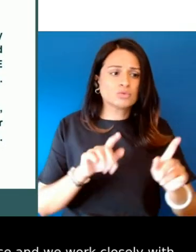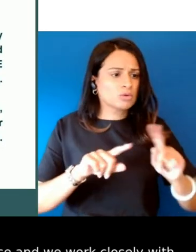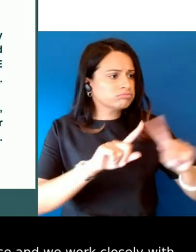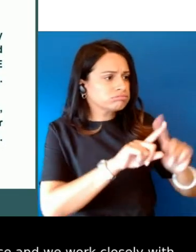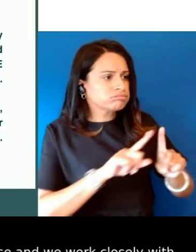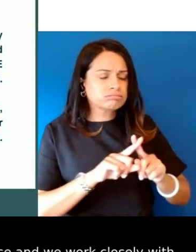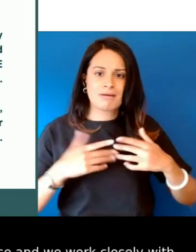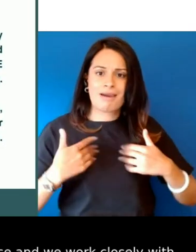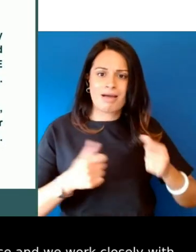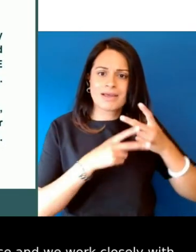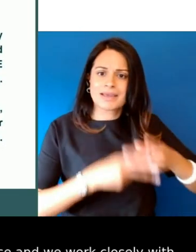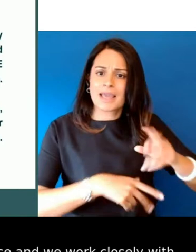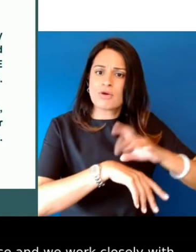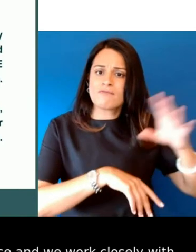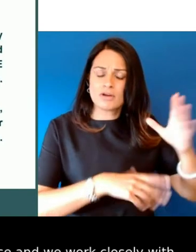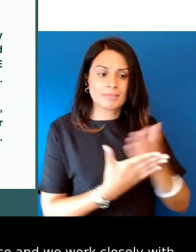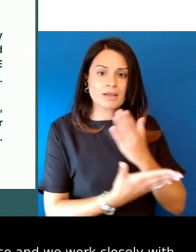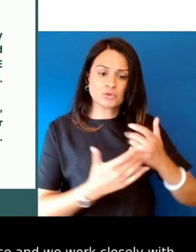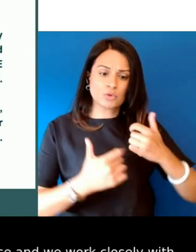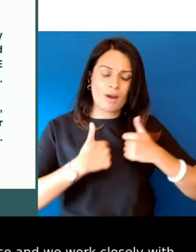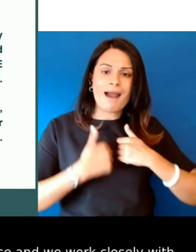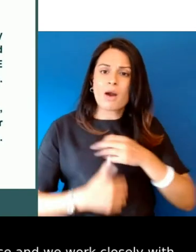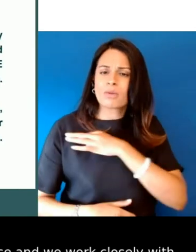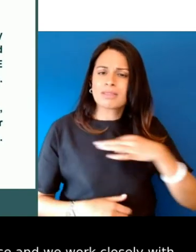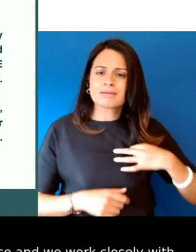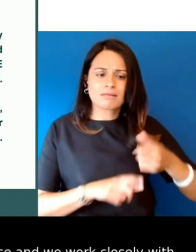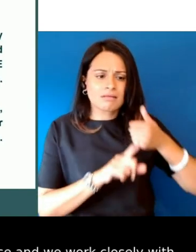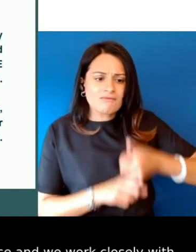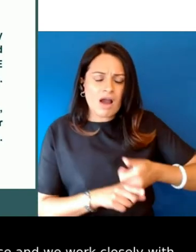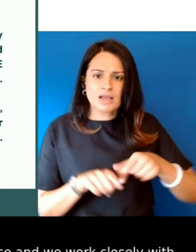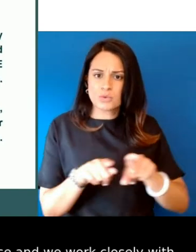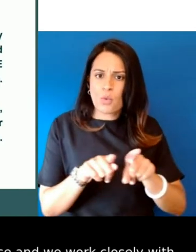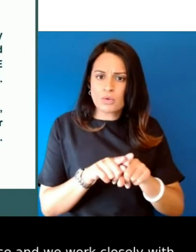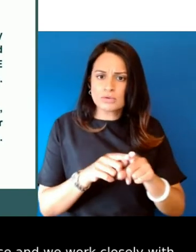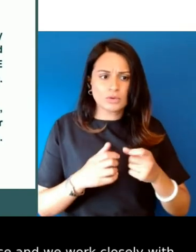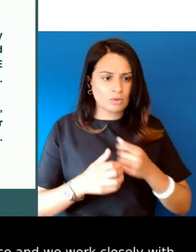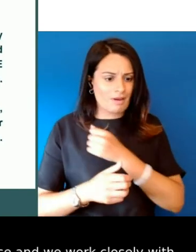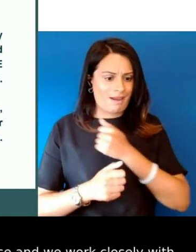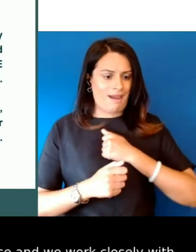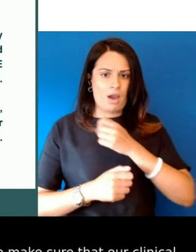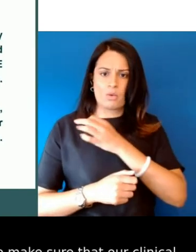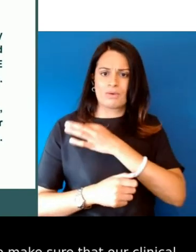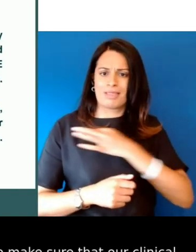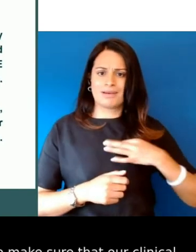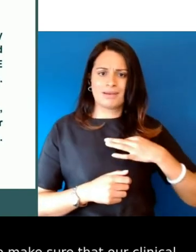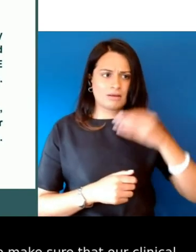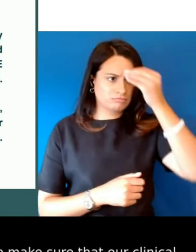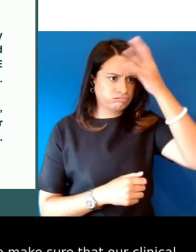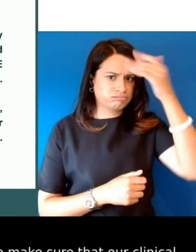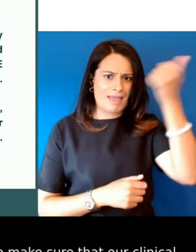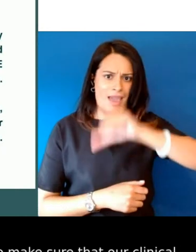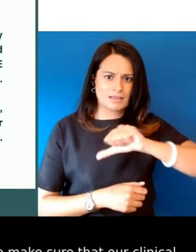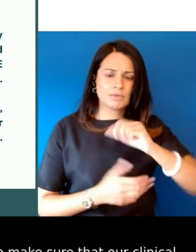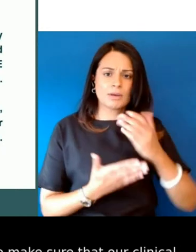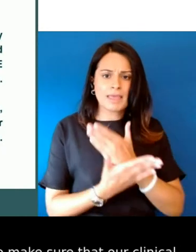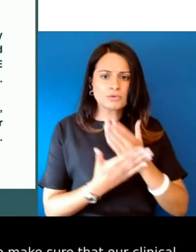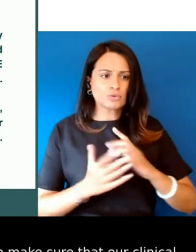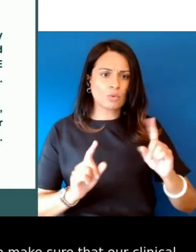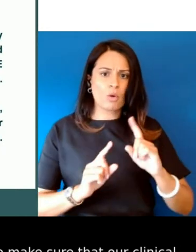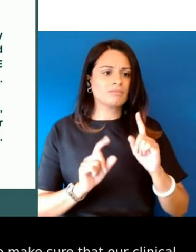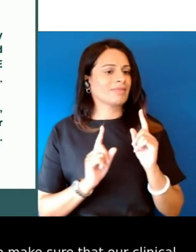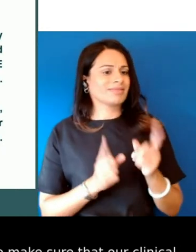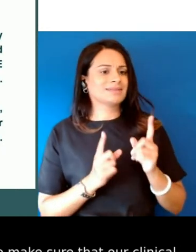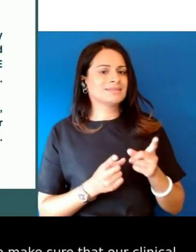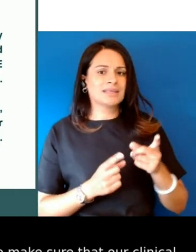sure that our clinical advice and our clinical expertise is uh what what our